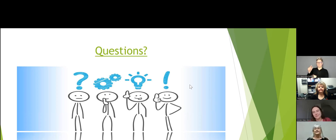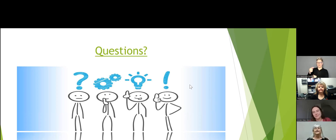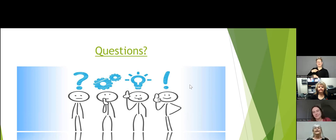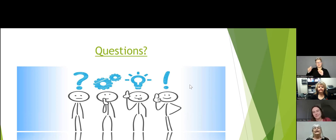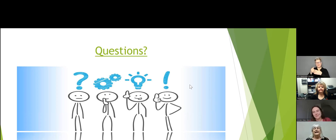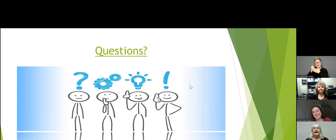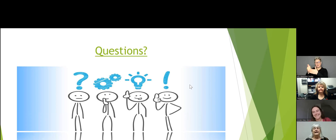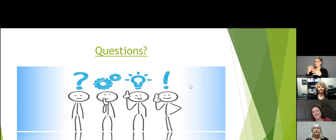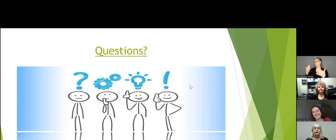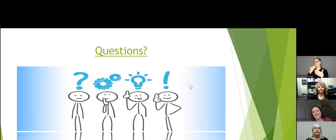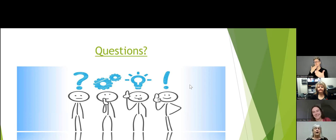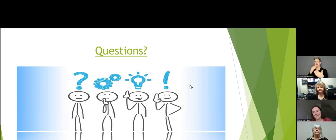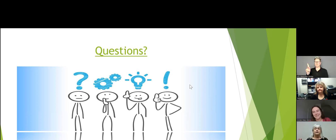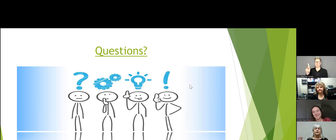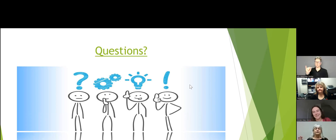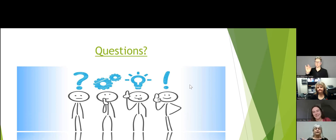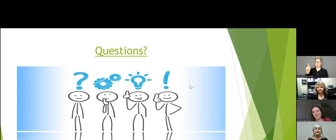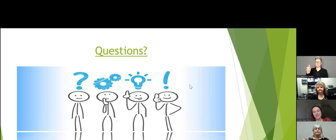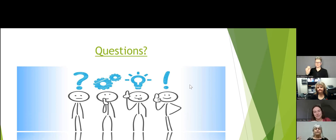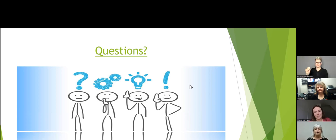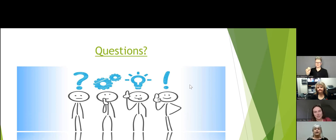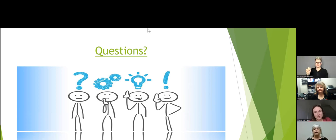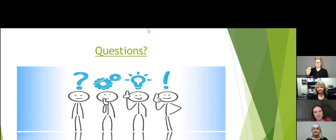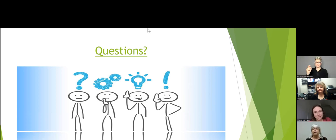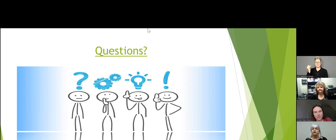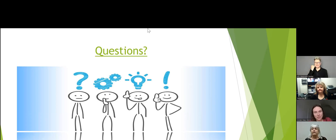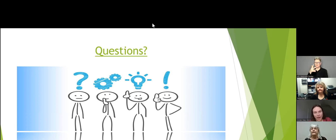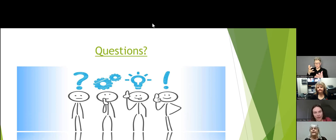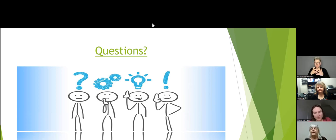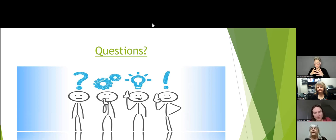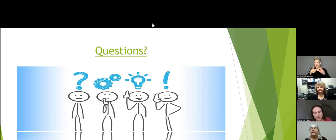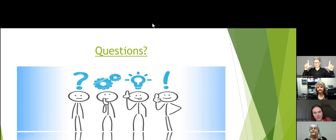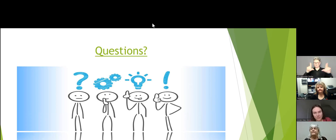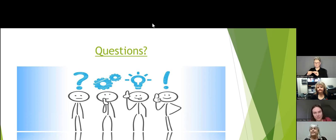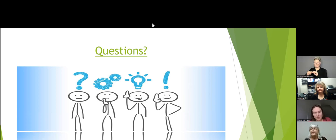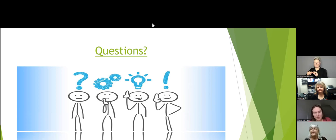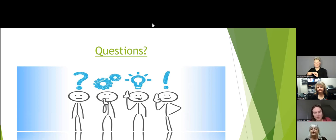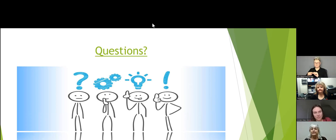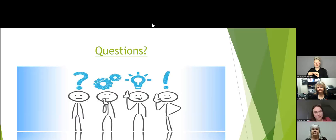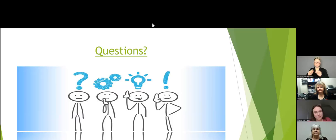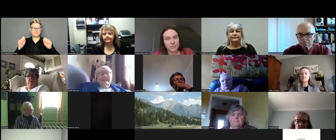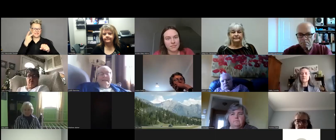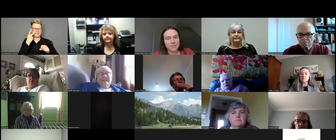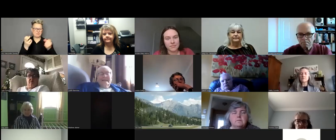that, Kirsten. If you want to stop sharing your screen, then maybe we can all see each other. Okay.